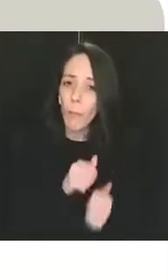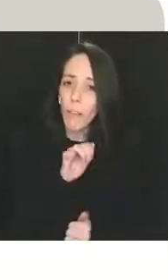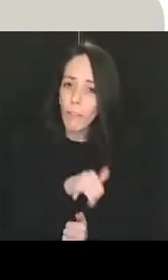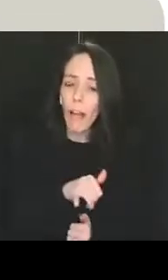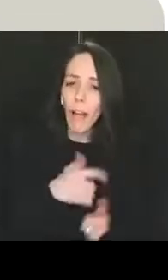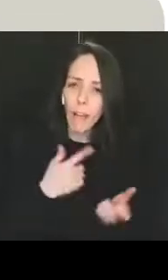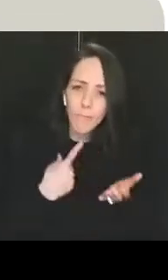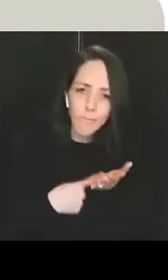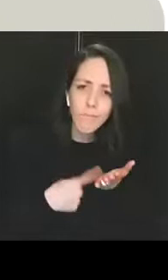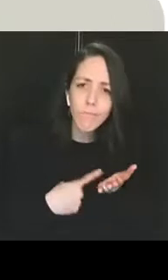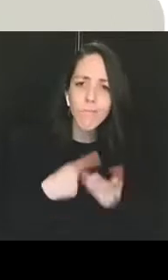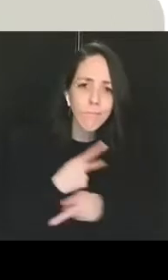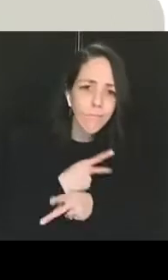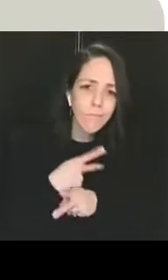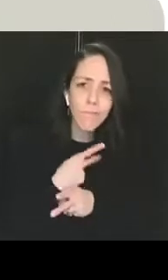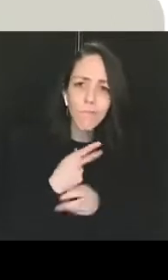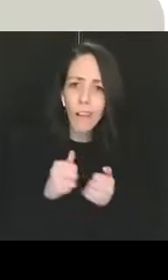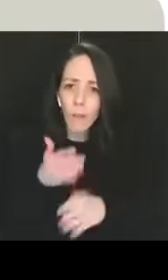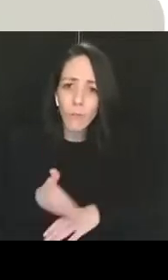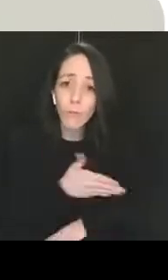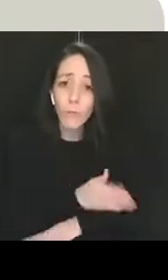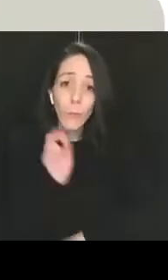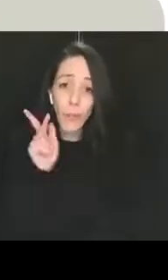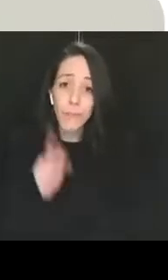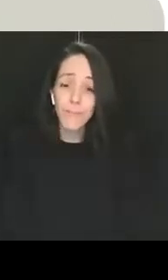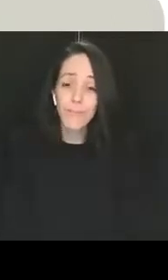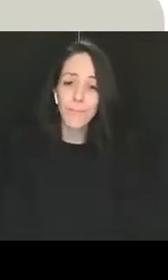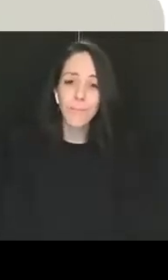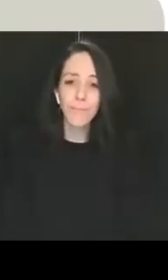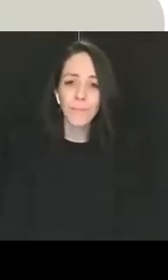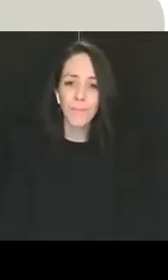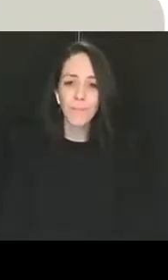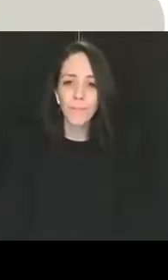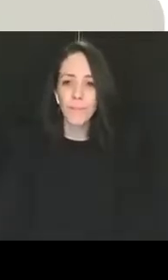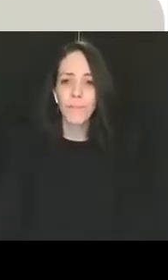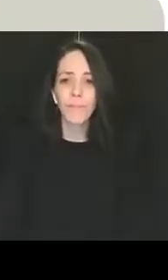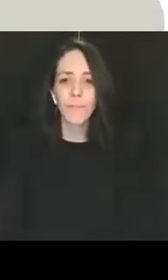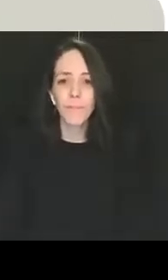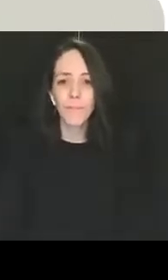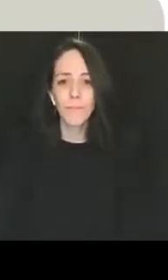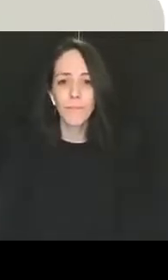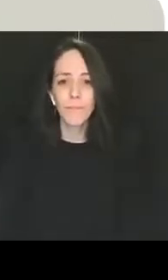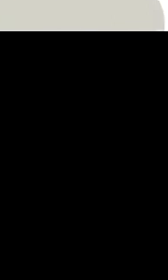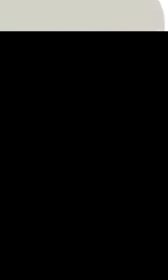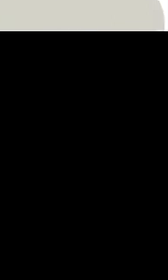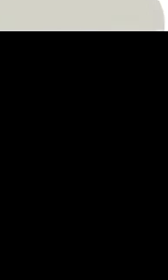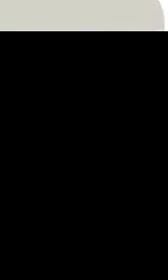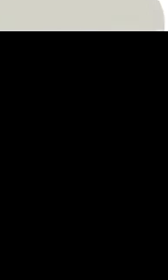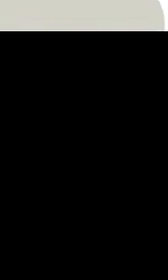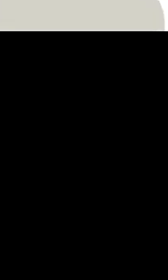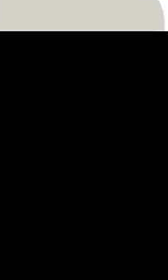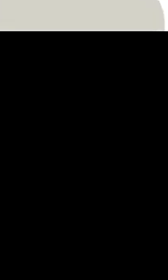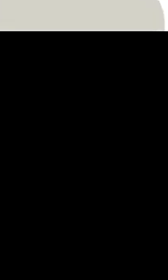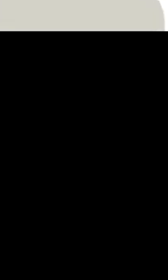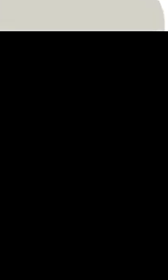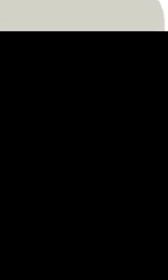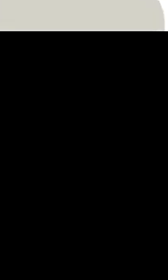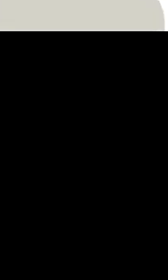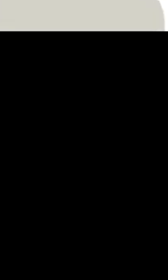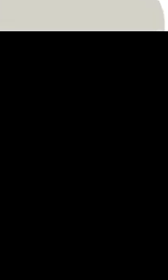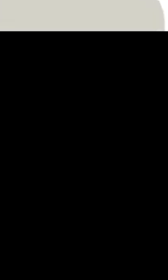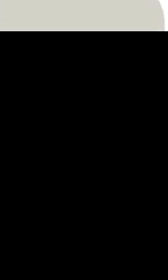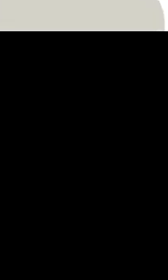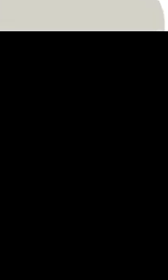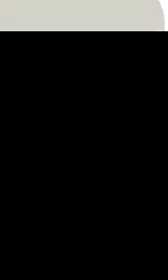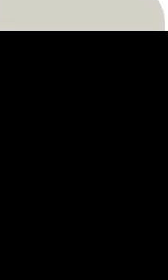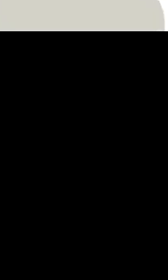see how they can streamline and what help they can provide. And I think we lost Zakia. Yeah, we're going to get kicked out in 8 seconds. Okay.